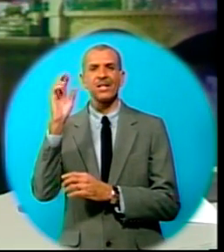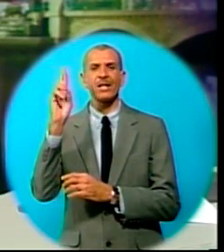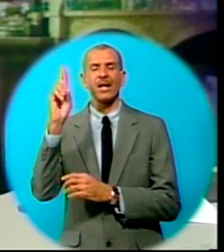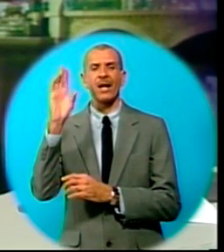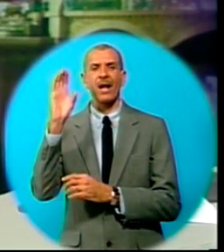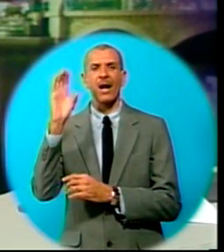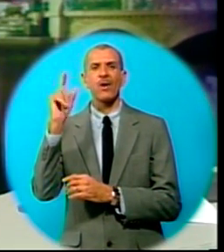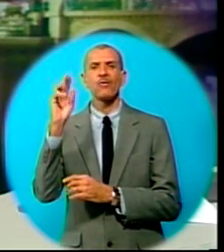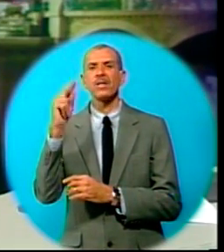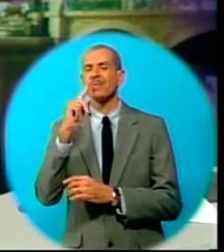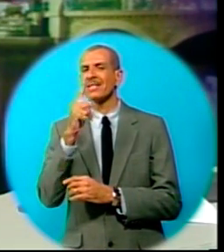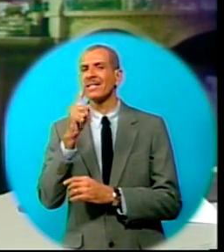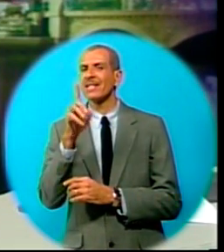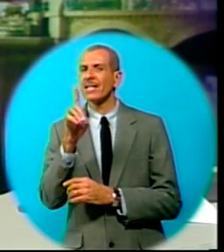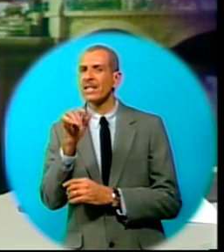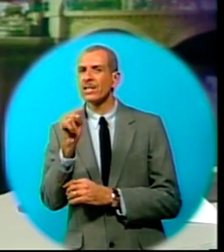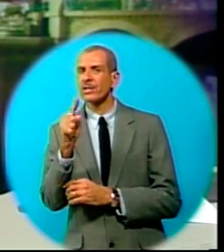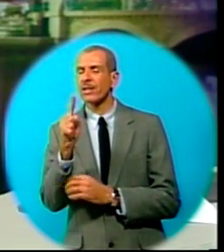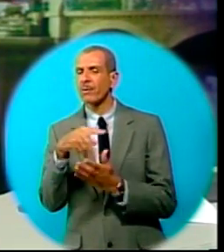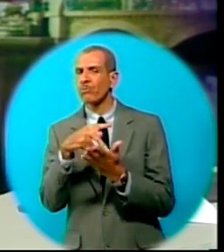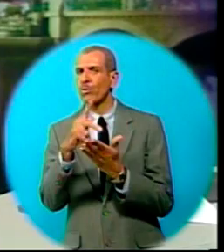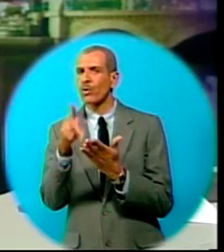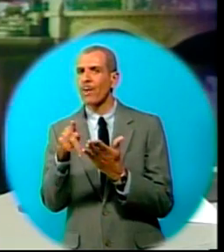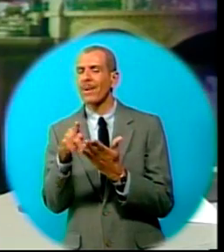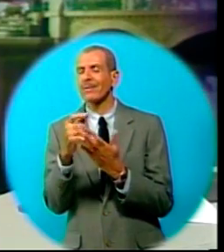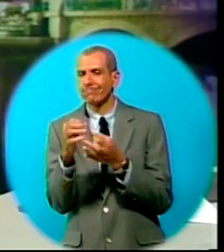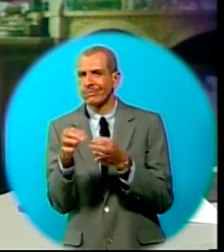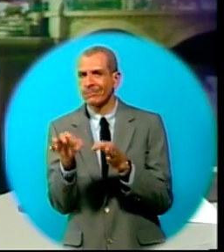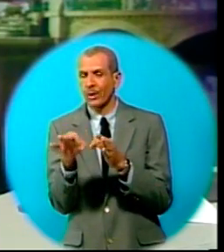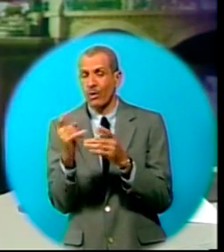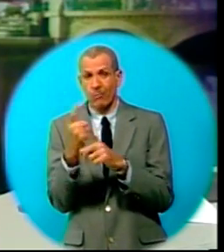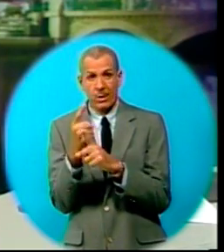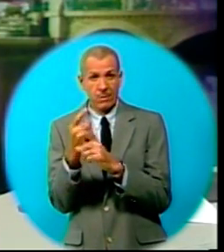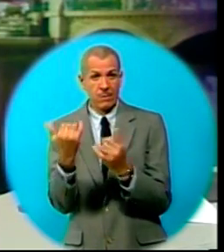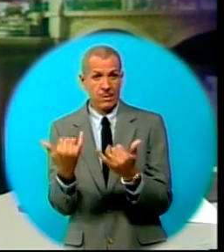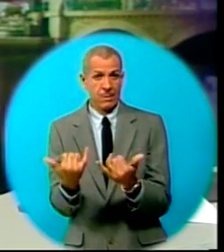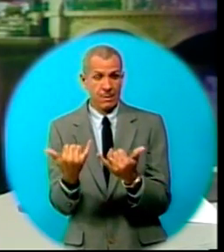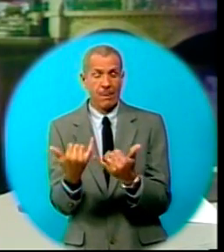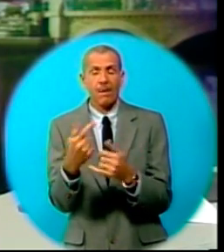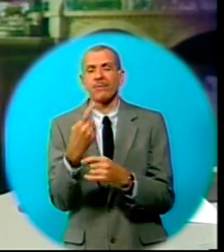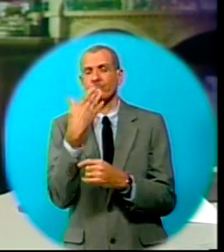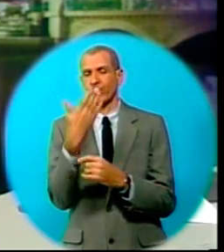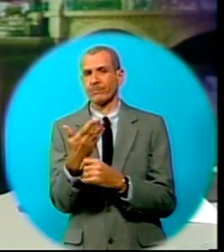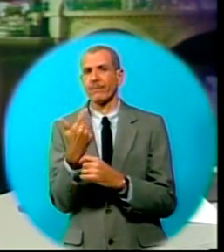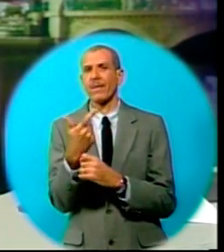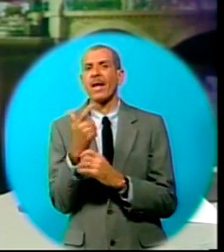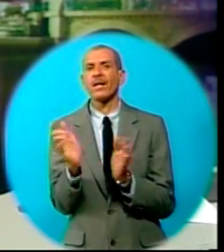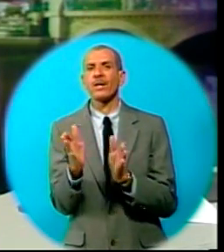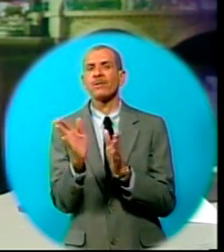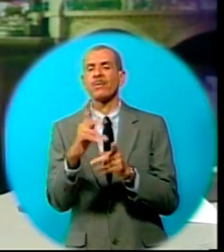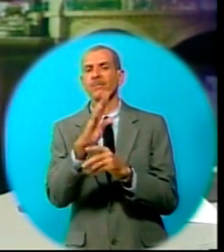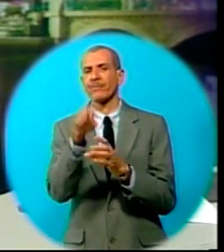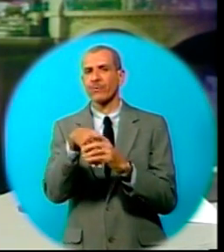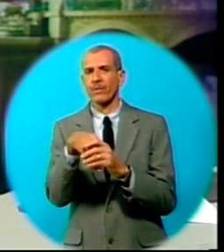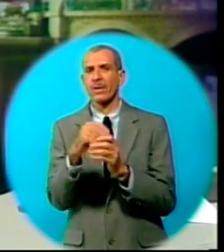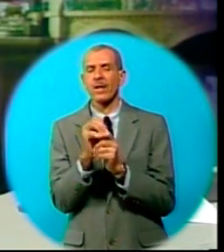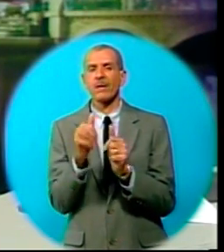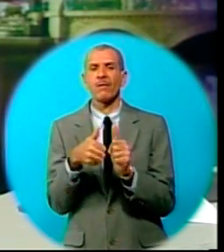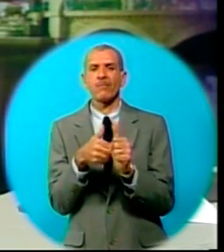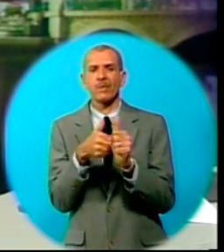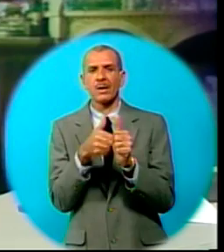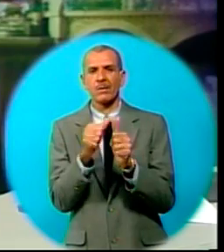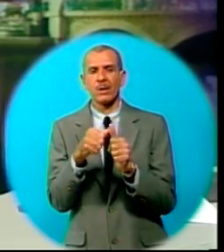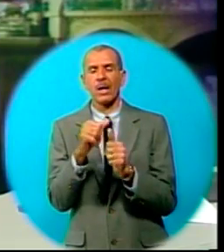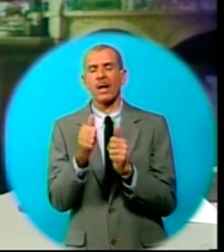trained now own their own businesses. You will find others in the studios of the Caribbean Broadcasting Corporation and the